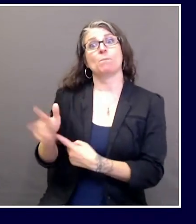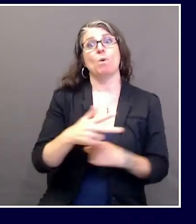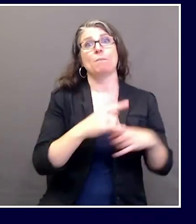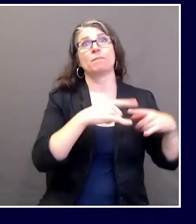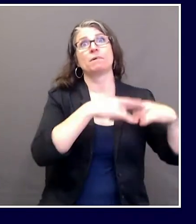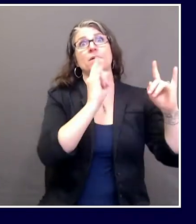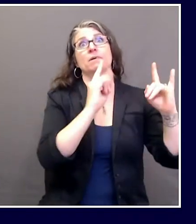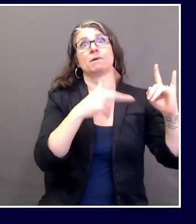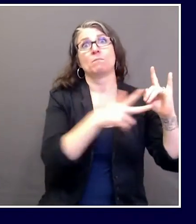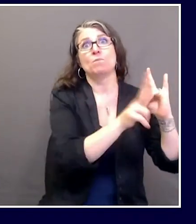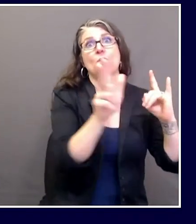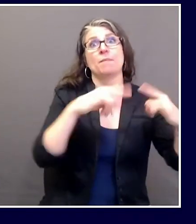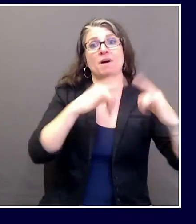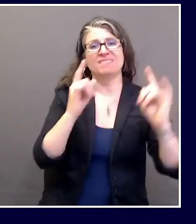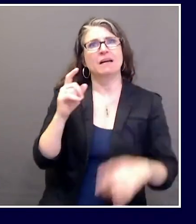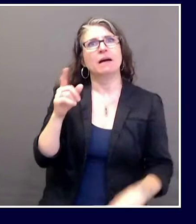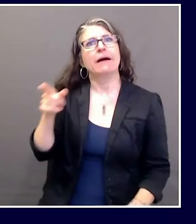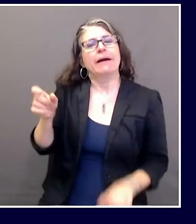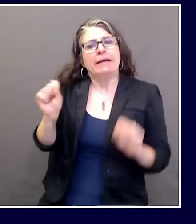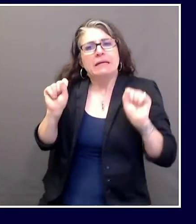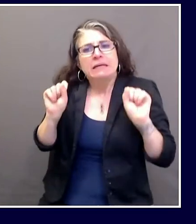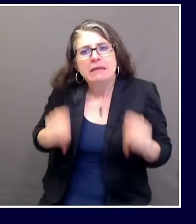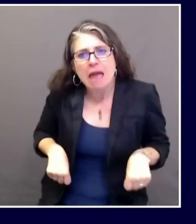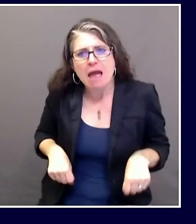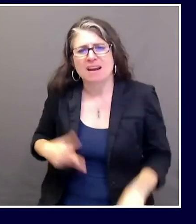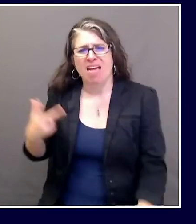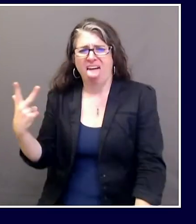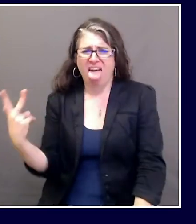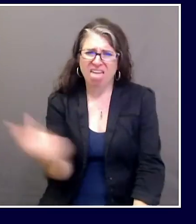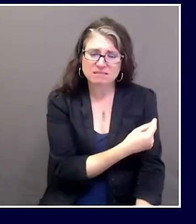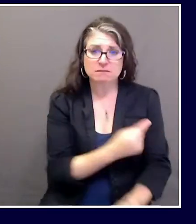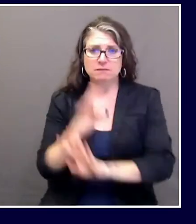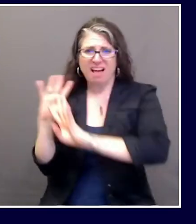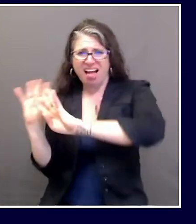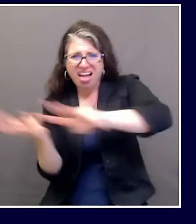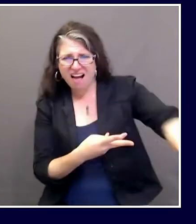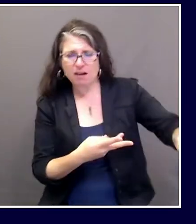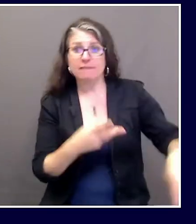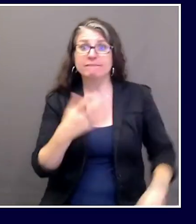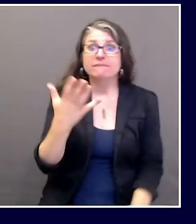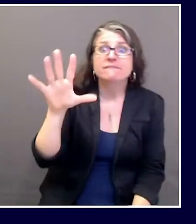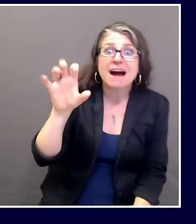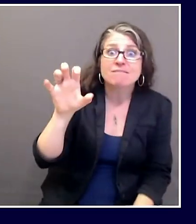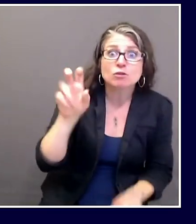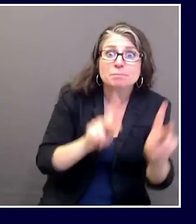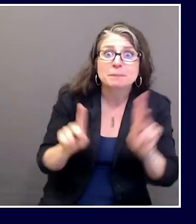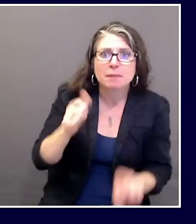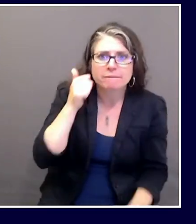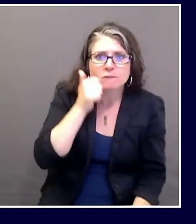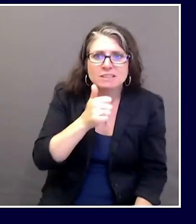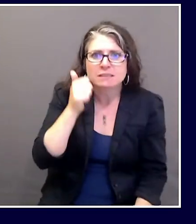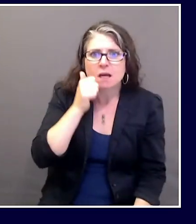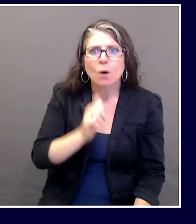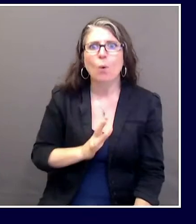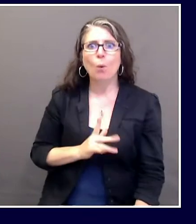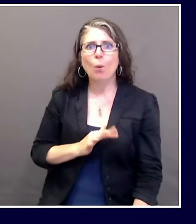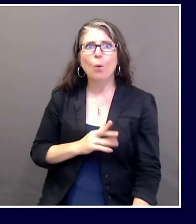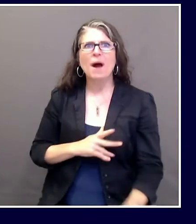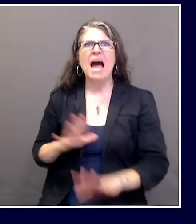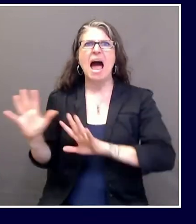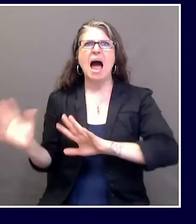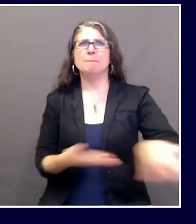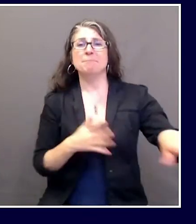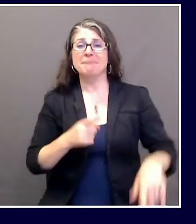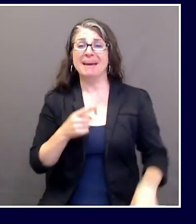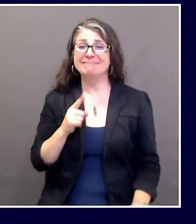folks in rural Maine who would like to have a clinic, it may be just as easy for us to send a group, say, of public health nurses who can